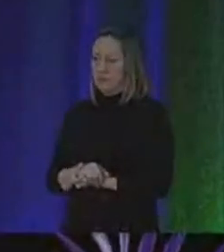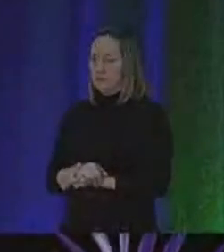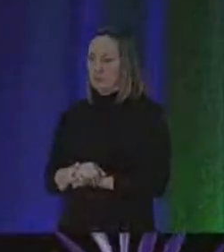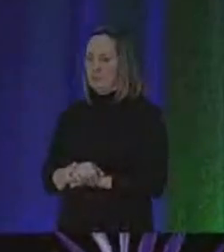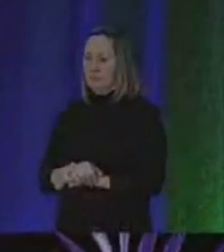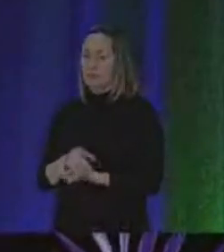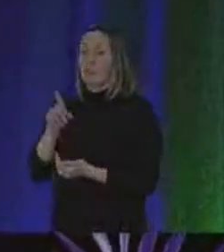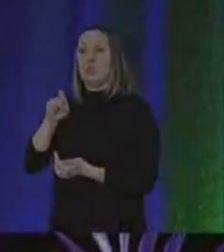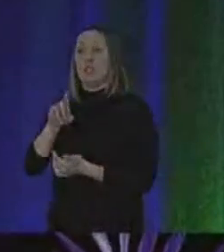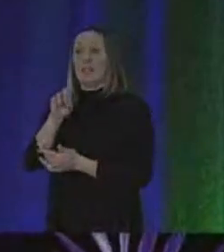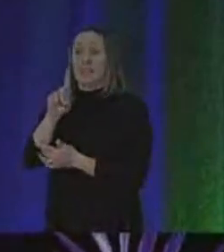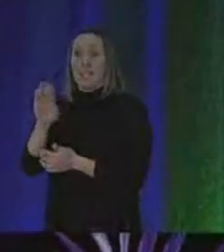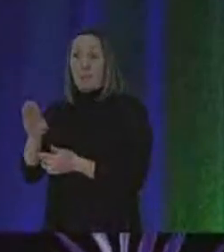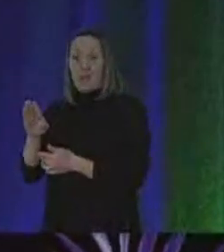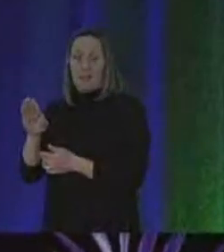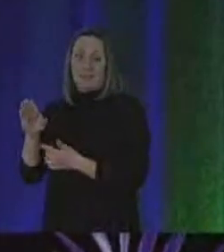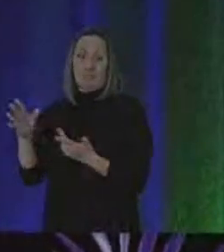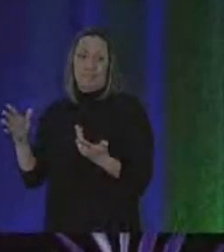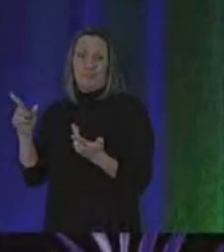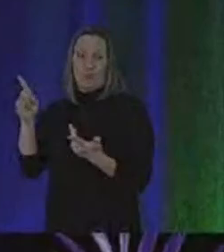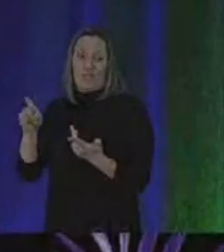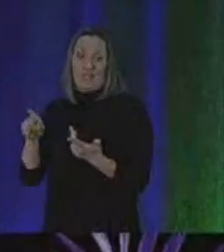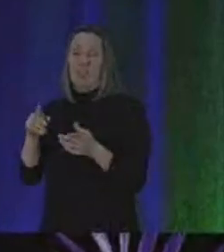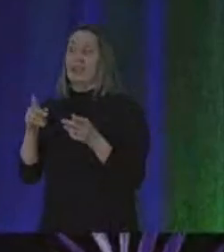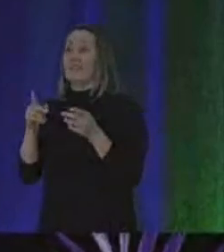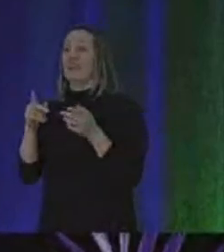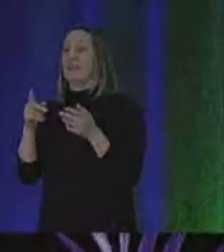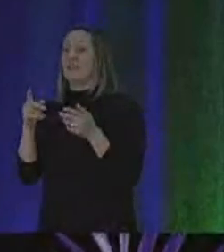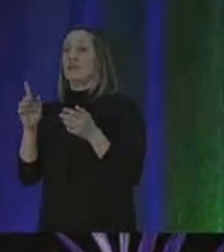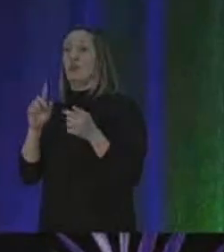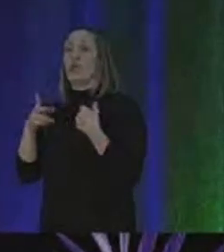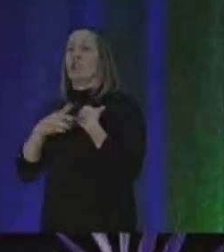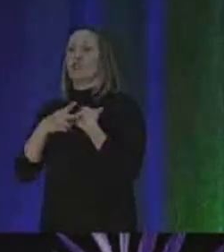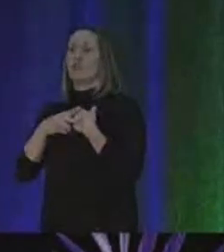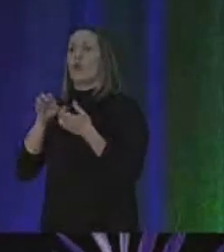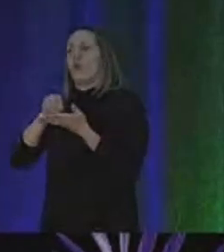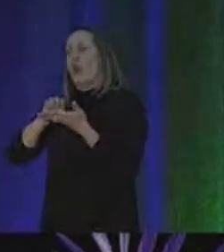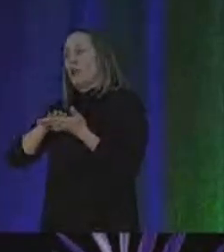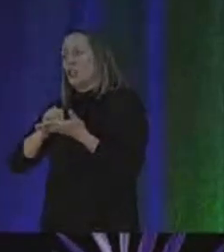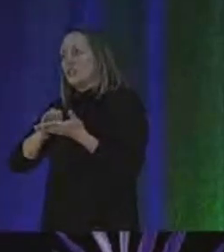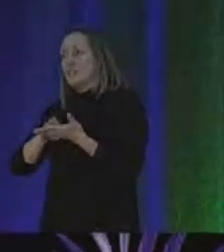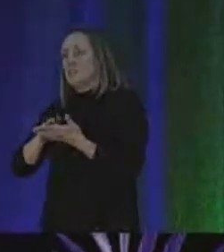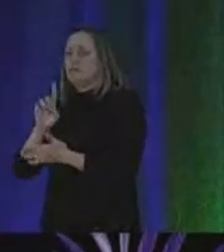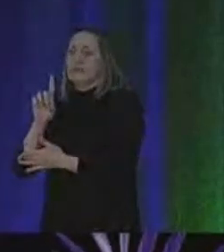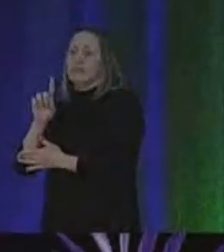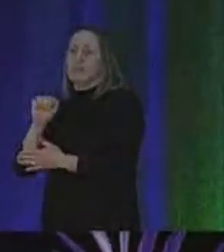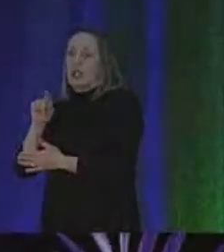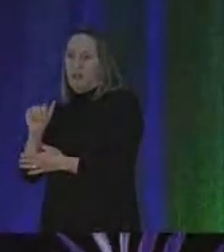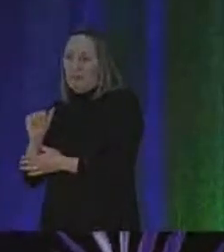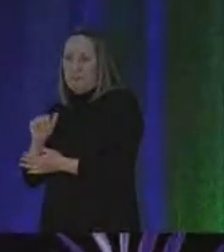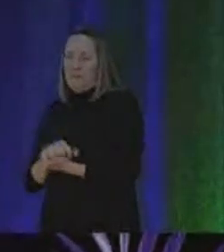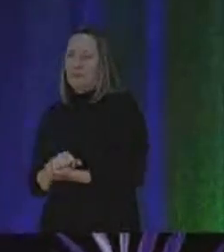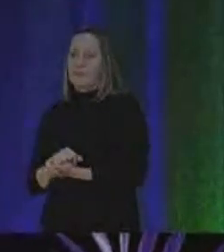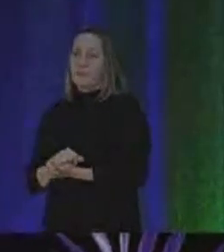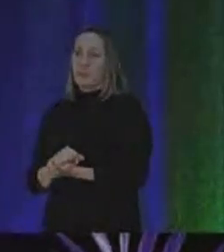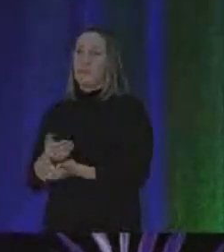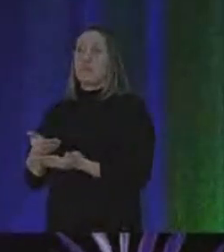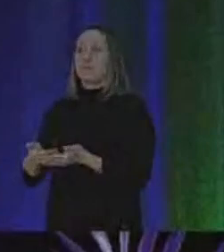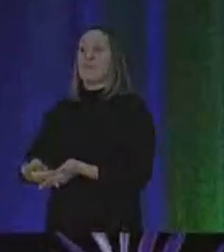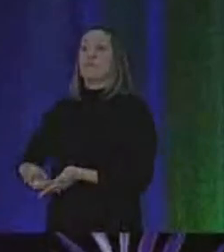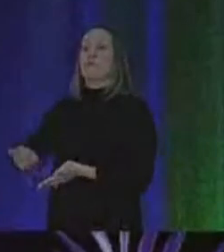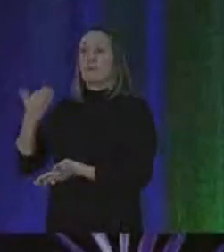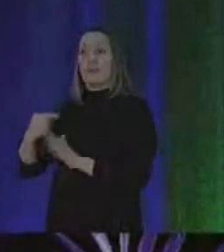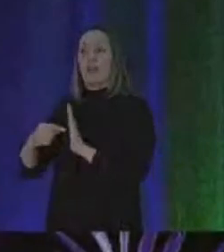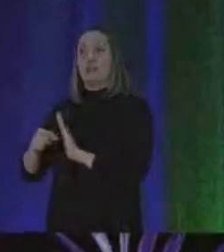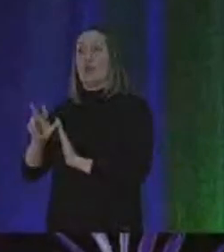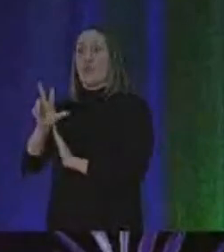You need a database, right? We need a place to store records, to store data. Now, previously, I showed you a